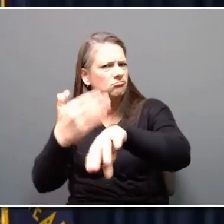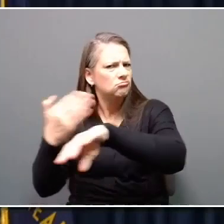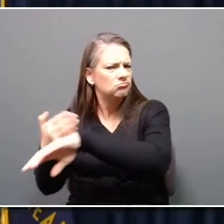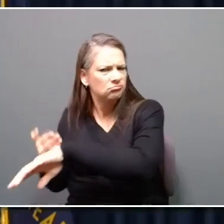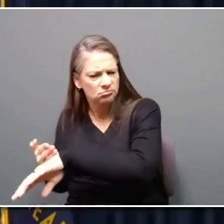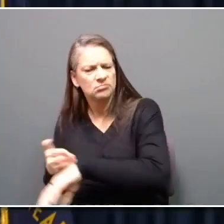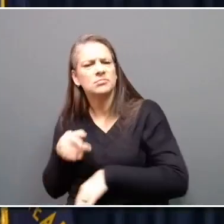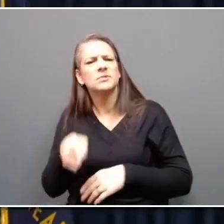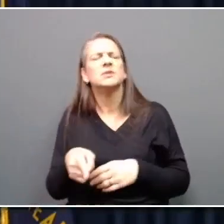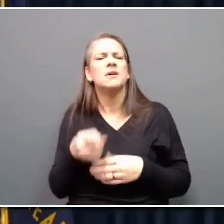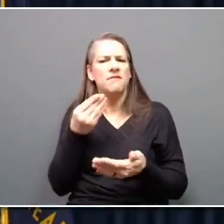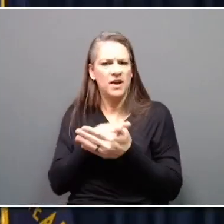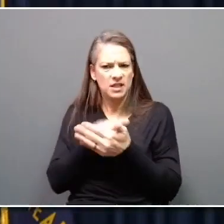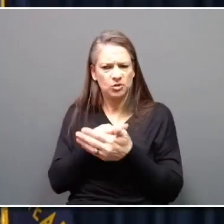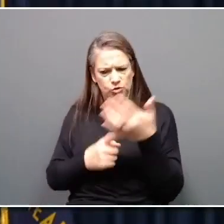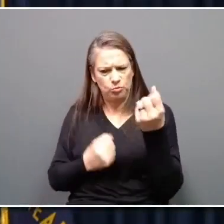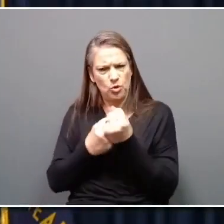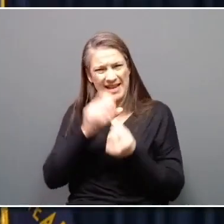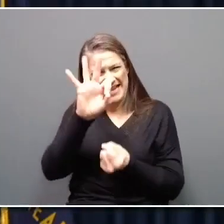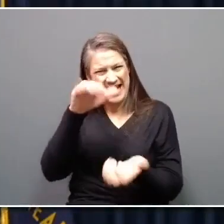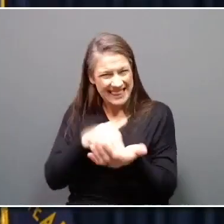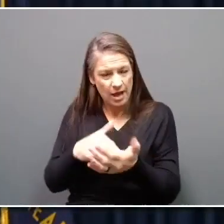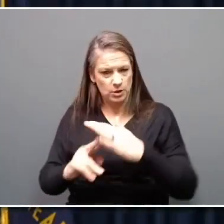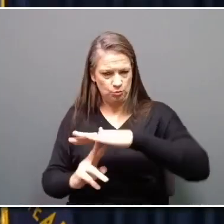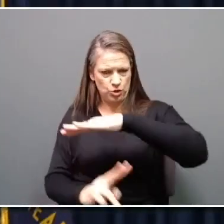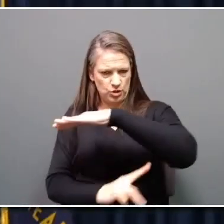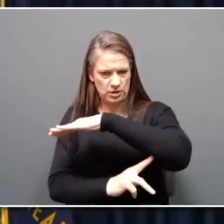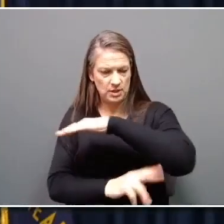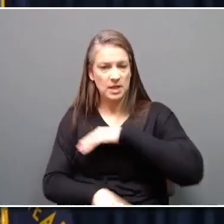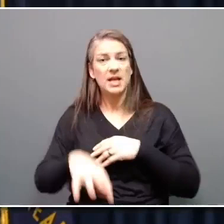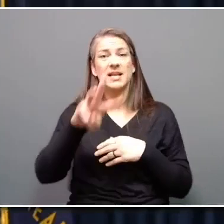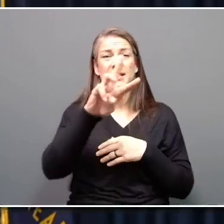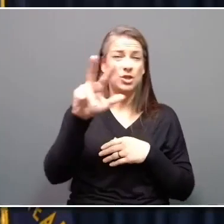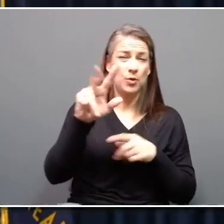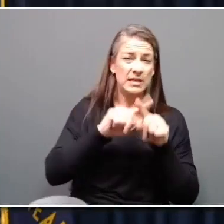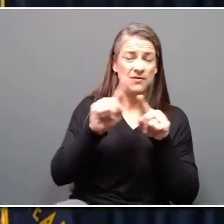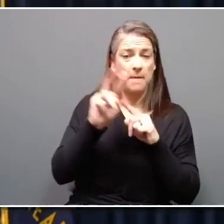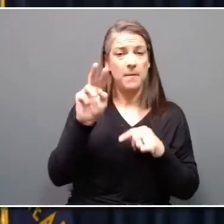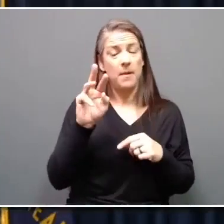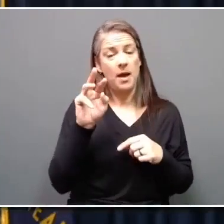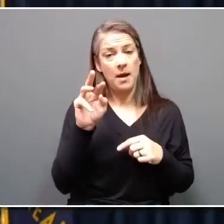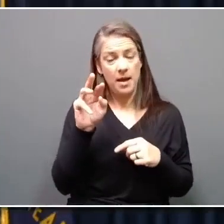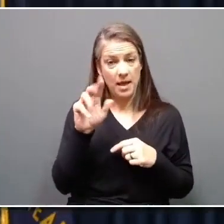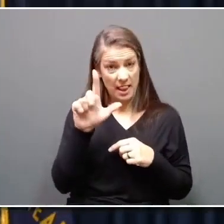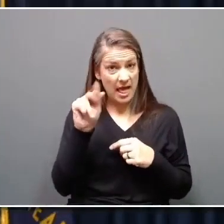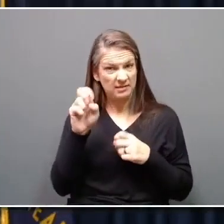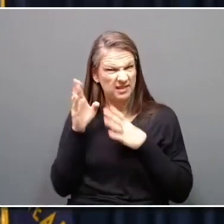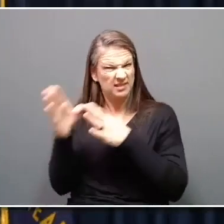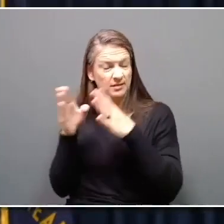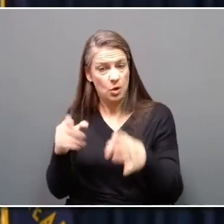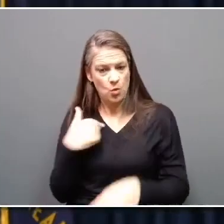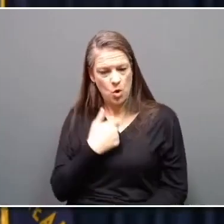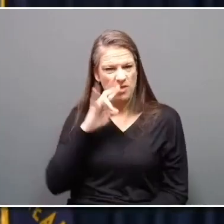over 9,000 bridges and 63,000 lane miles of pavement, which makes us the nation's 7th largest